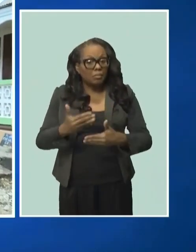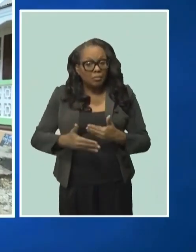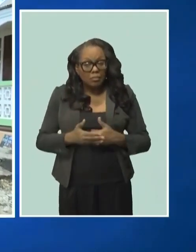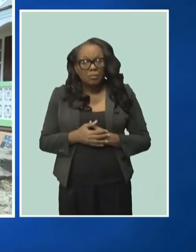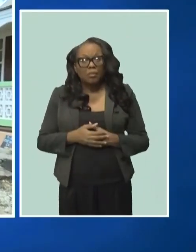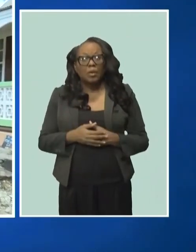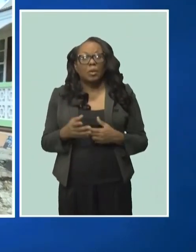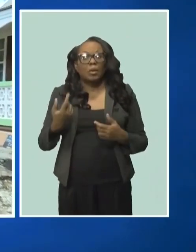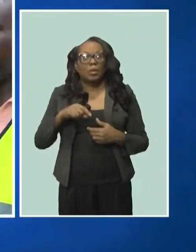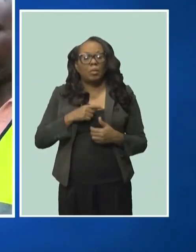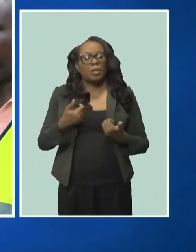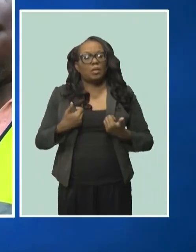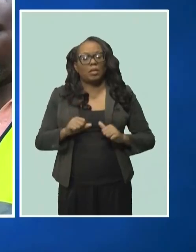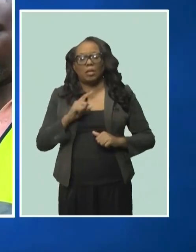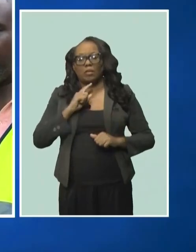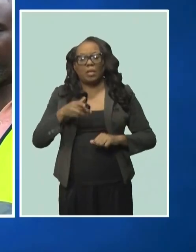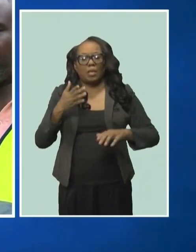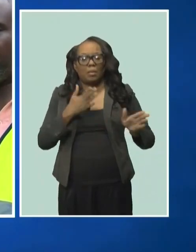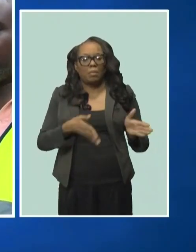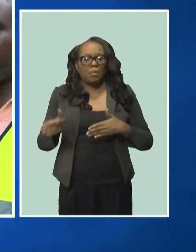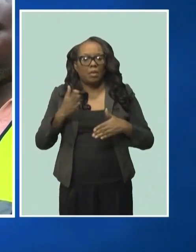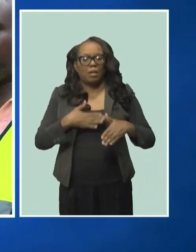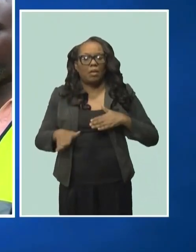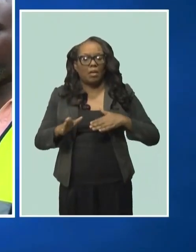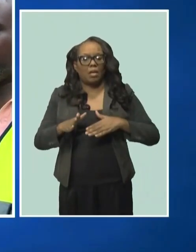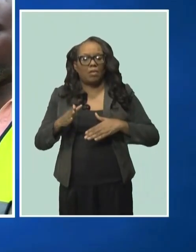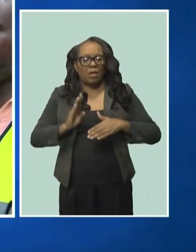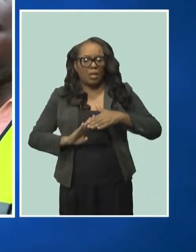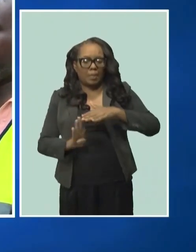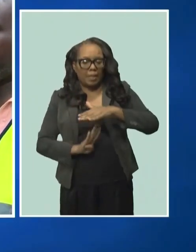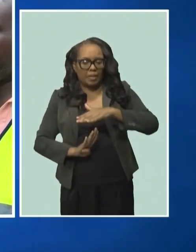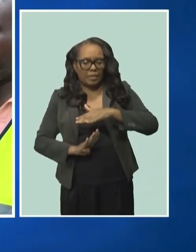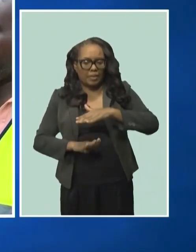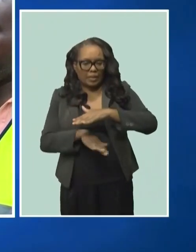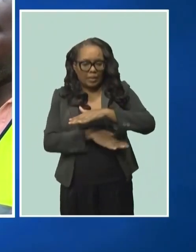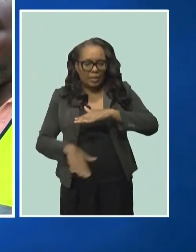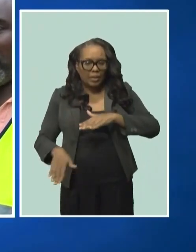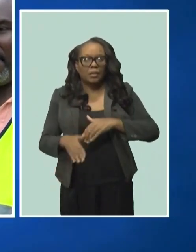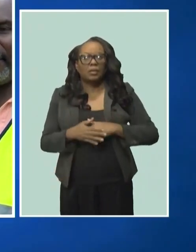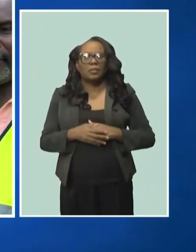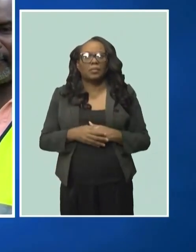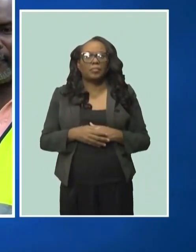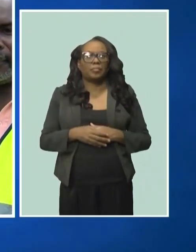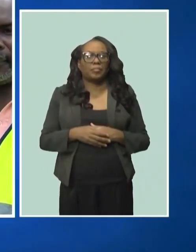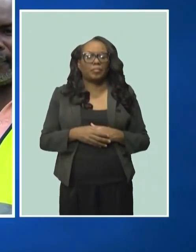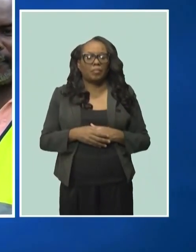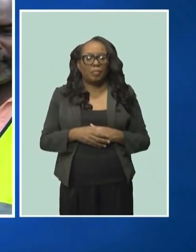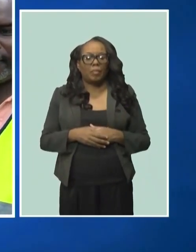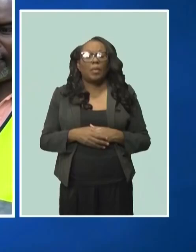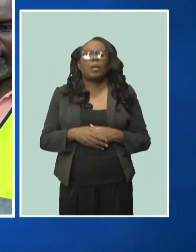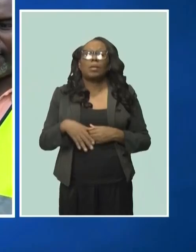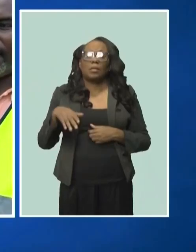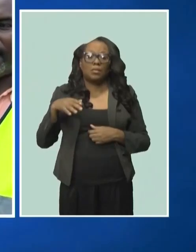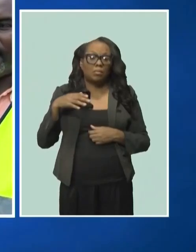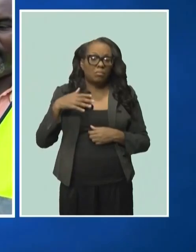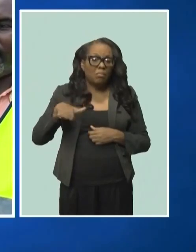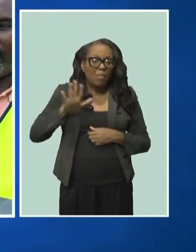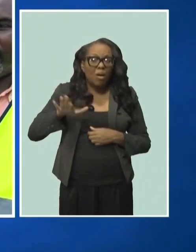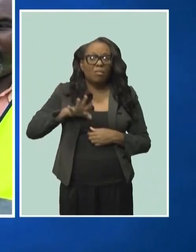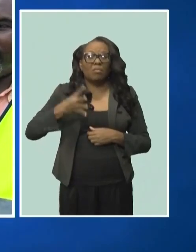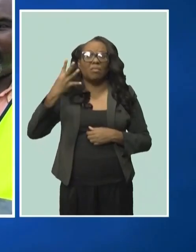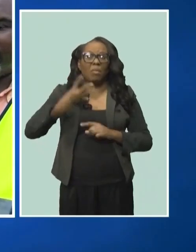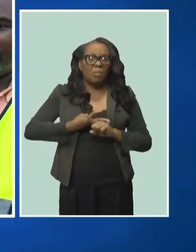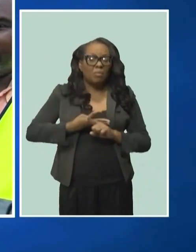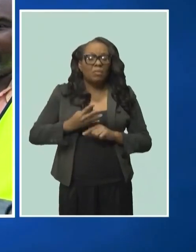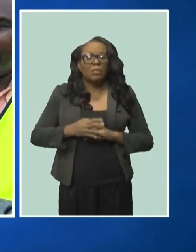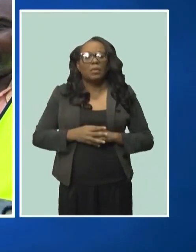the sub-base of the road. I think we're like maybe 4 months before we can get this done, provided always